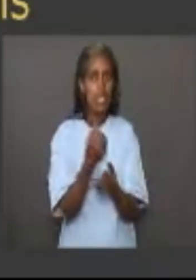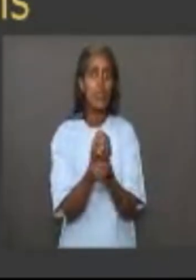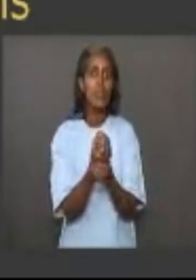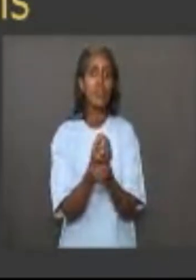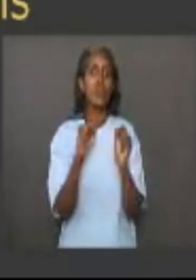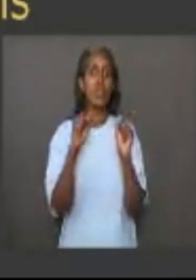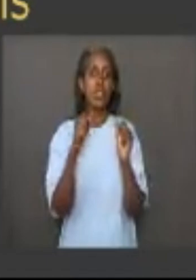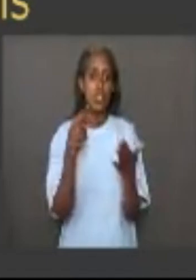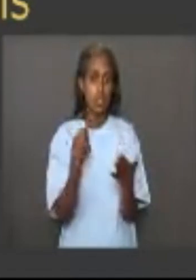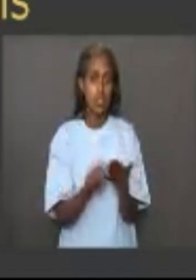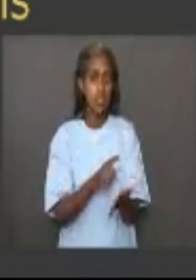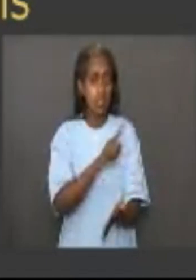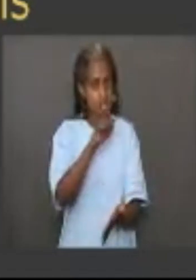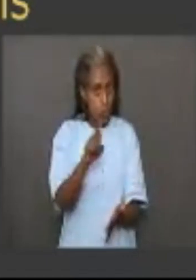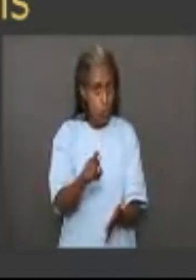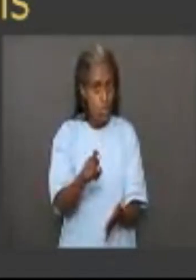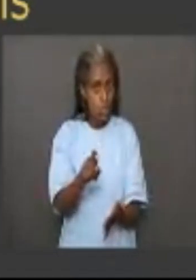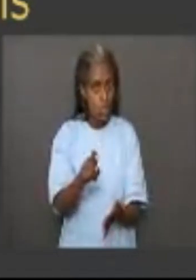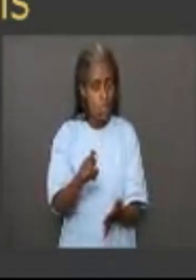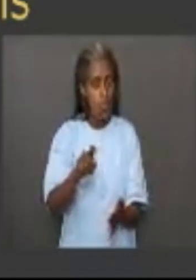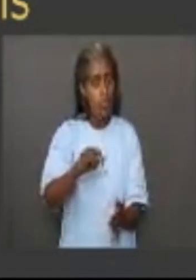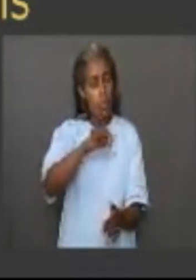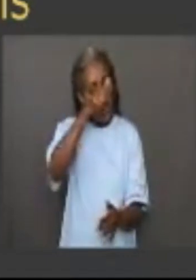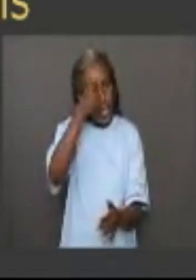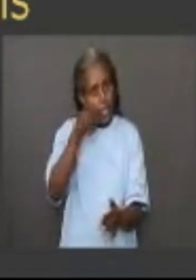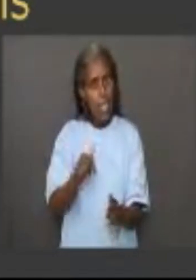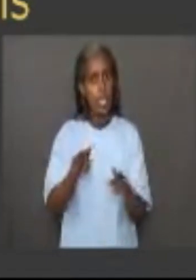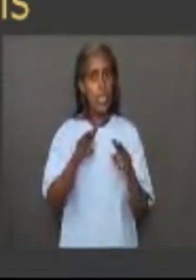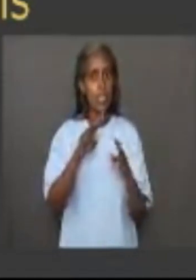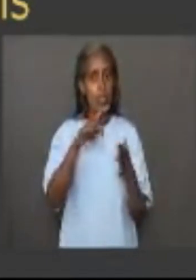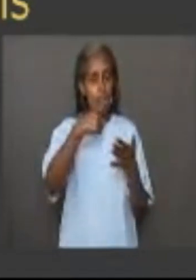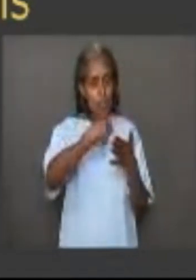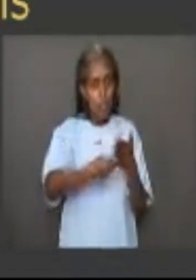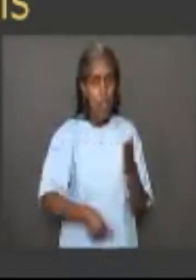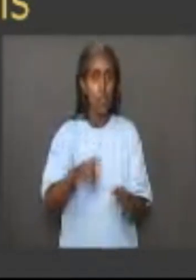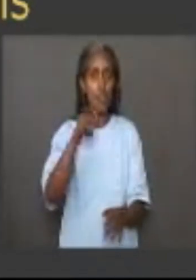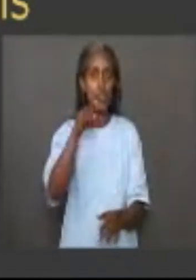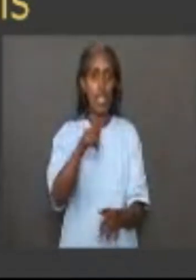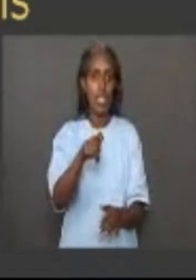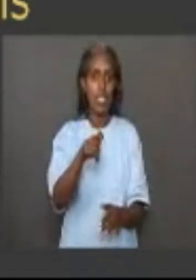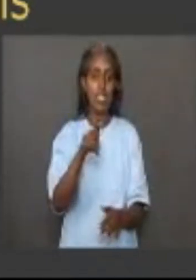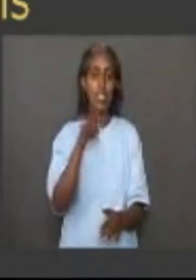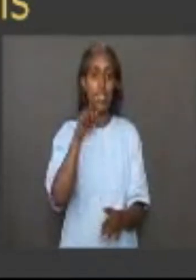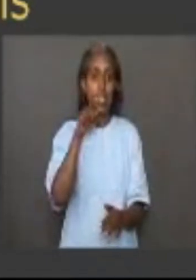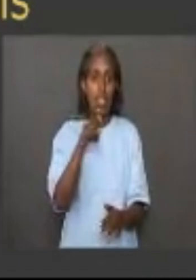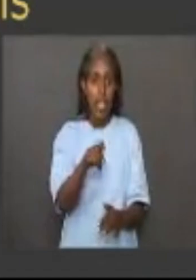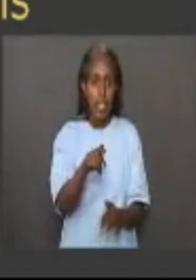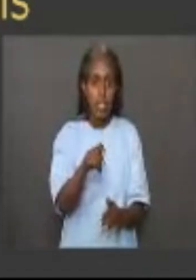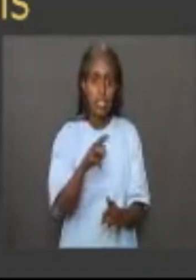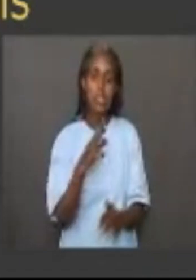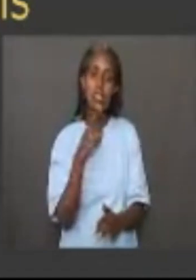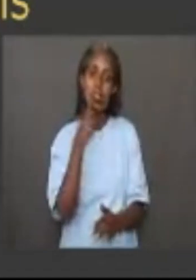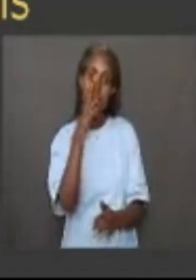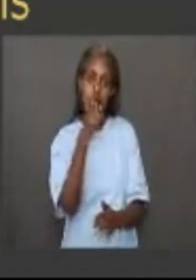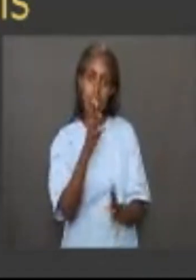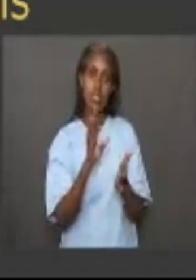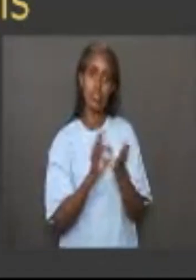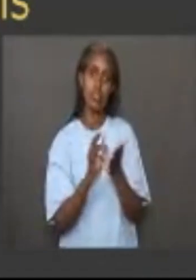this equation for any value of x where x is a real